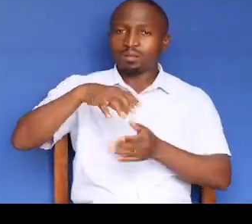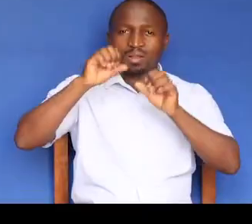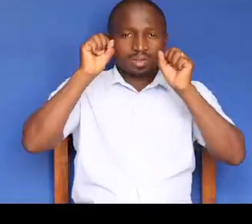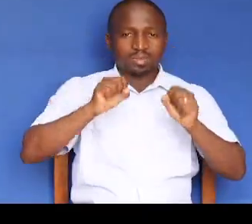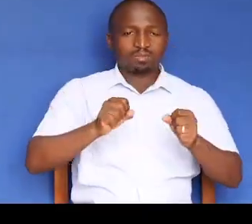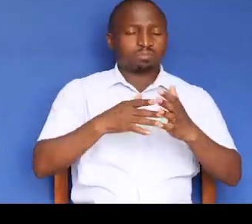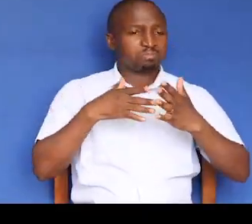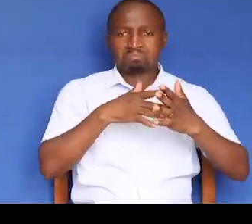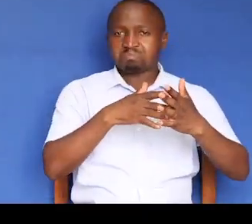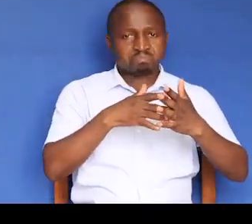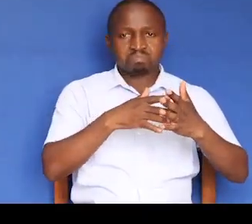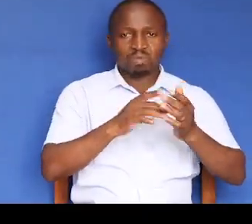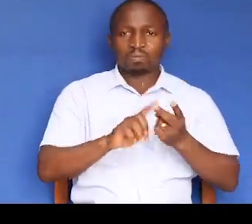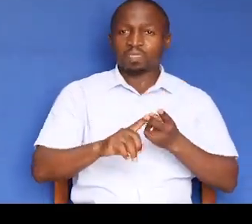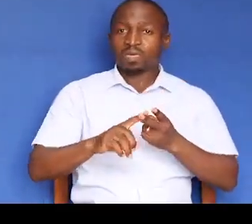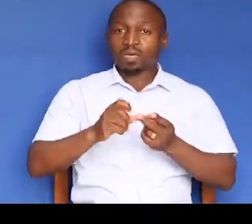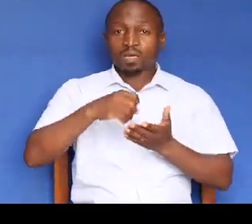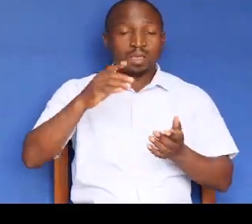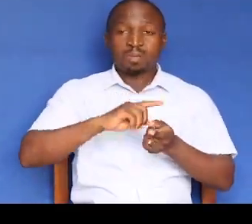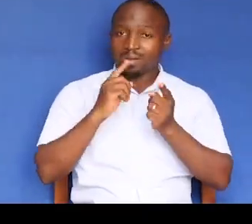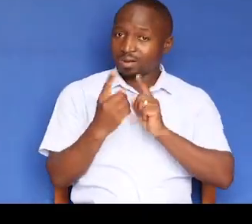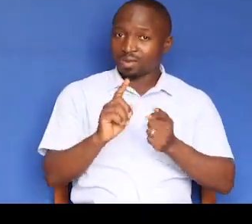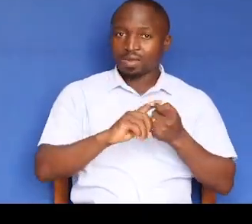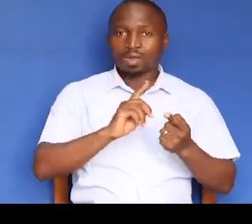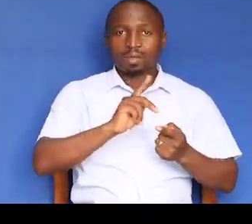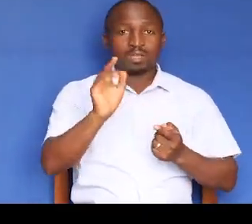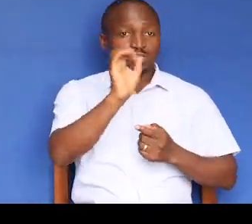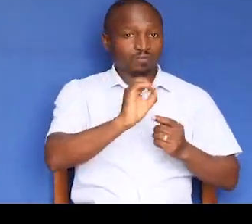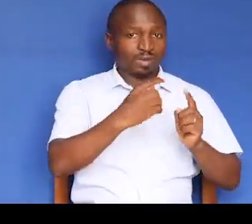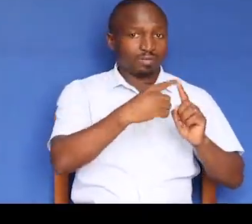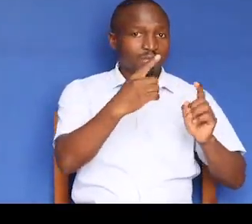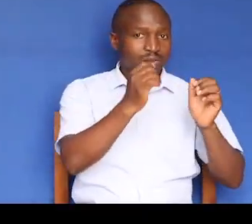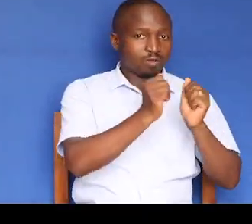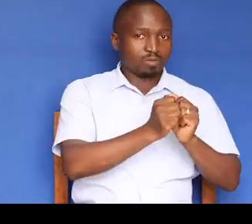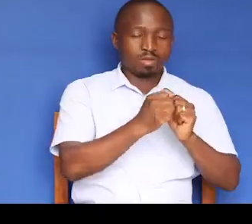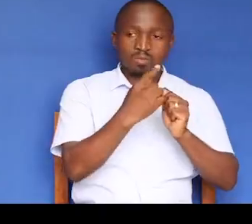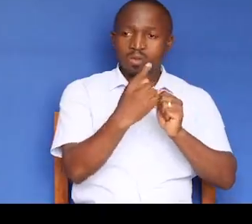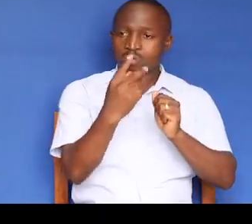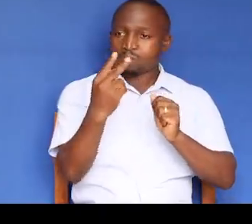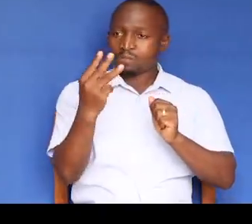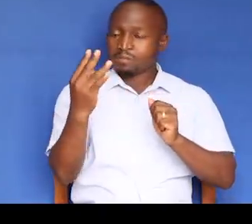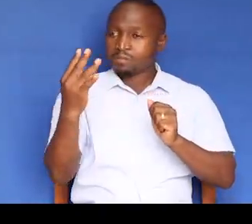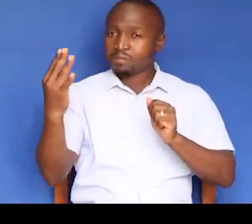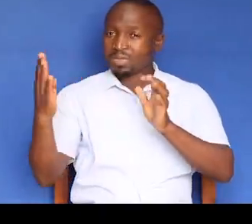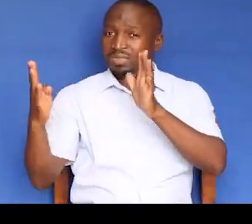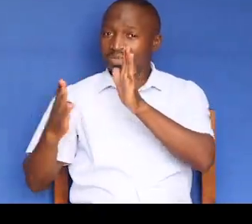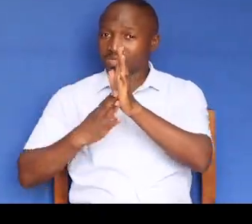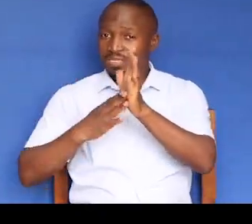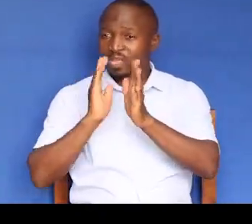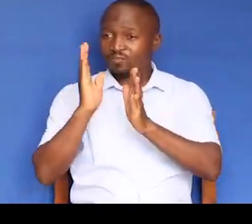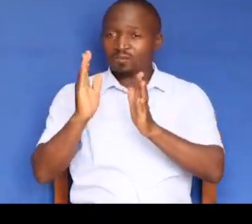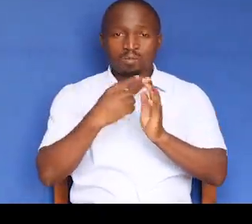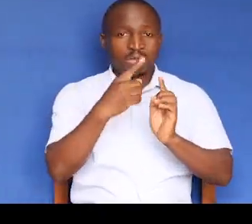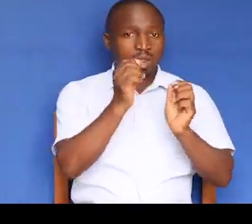is static. So if at 0 is 110, even at 1, at 2, at 3, at 4, at 5, up to